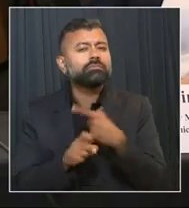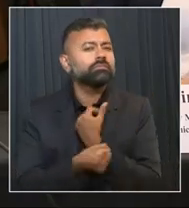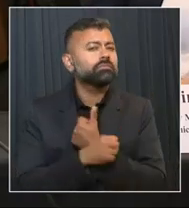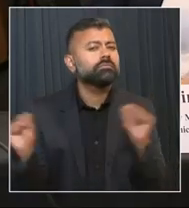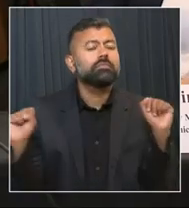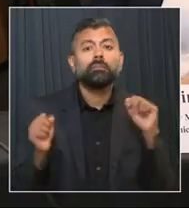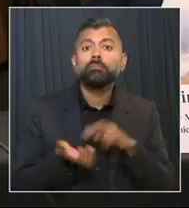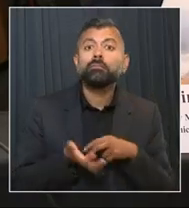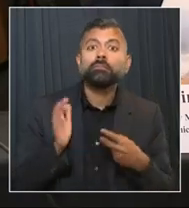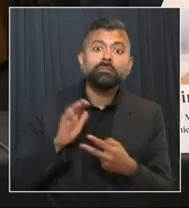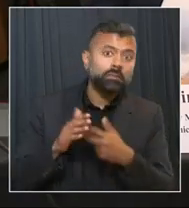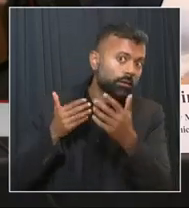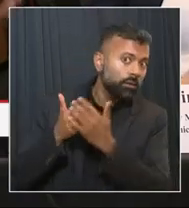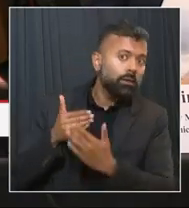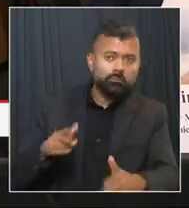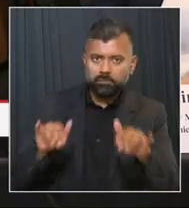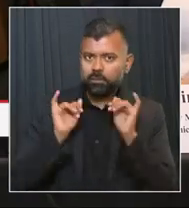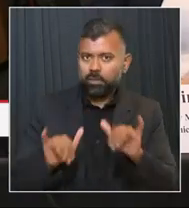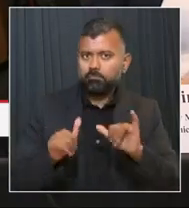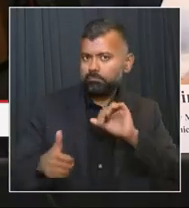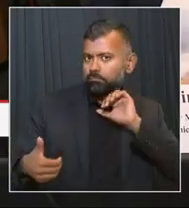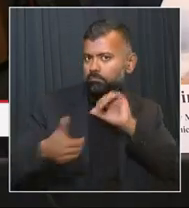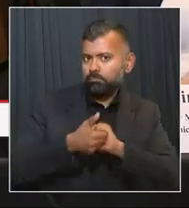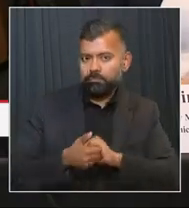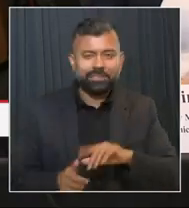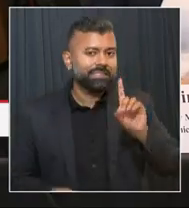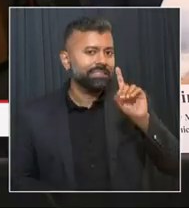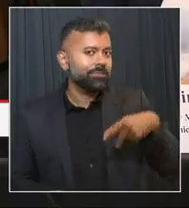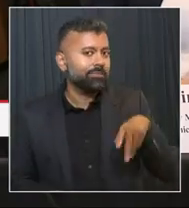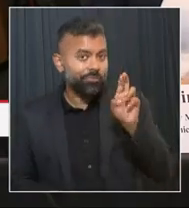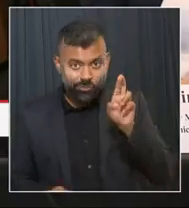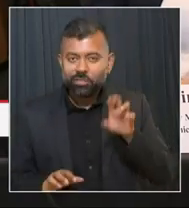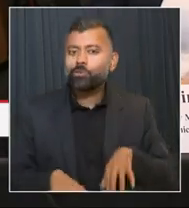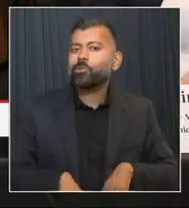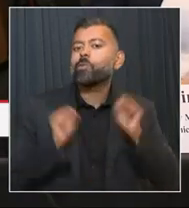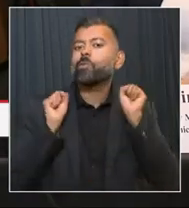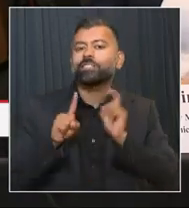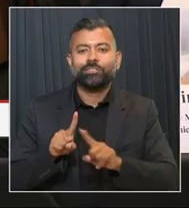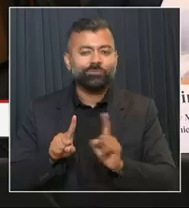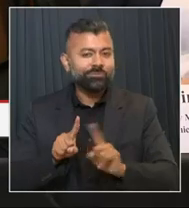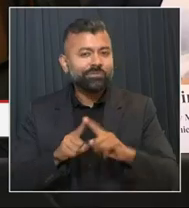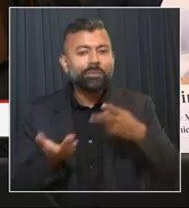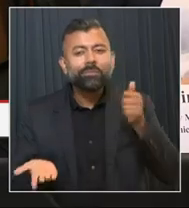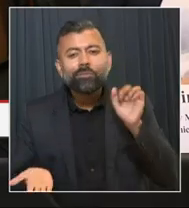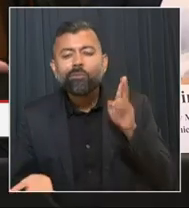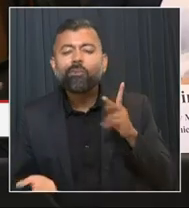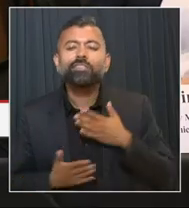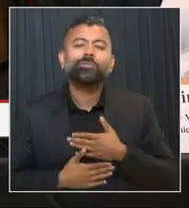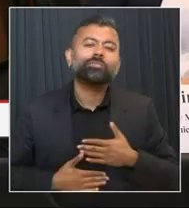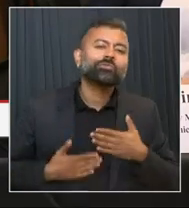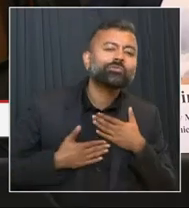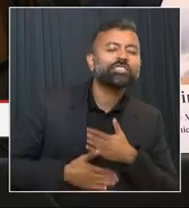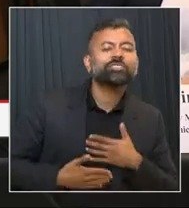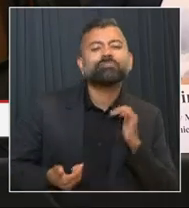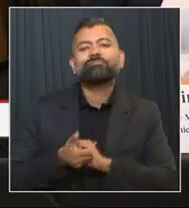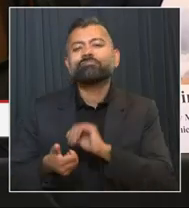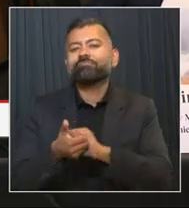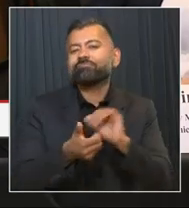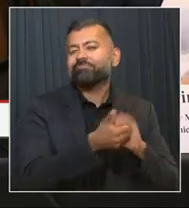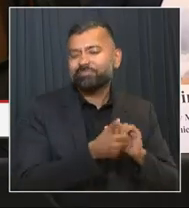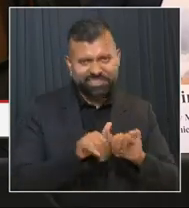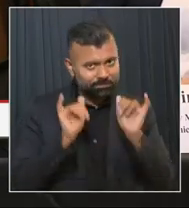with pop-up activations for our young people like they did this weekend. And then our summer planning has been going on for months and months and months. So whether